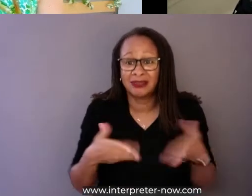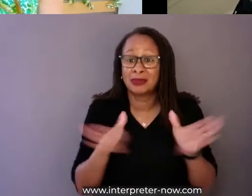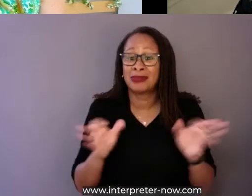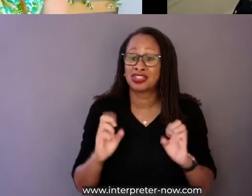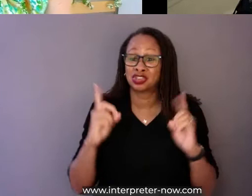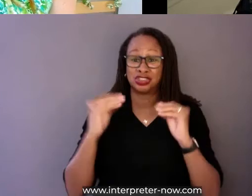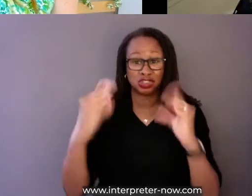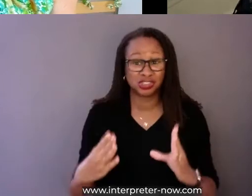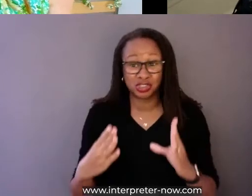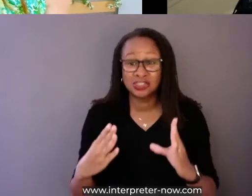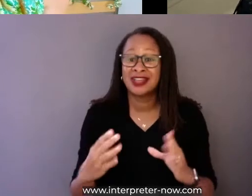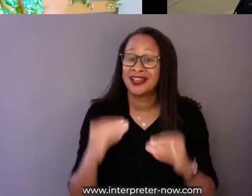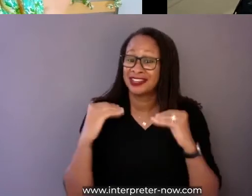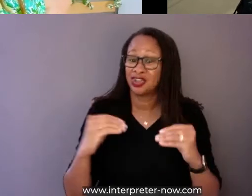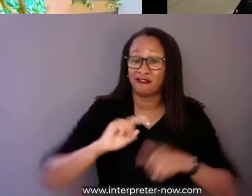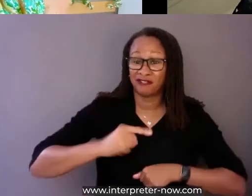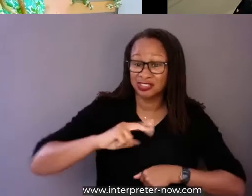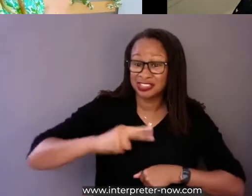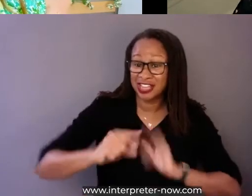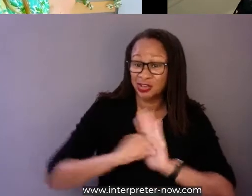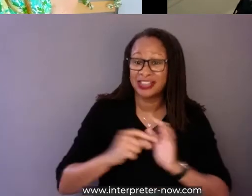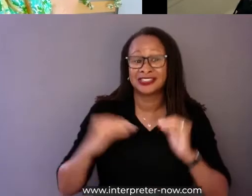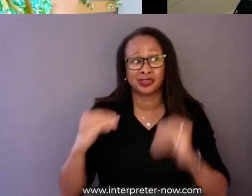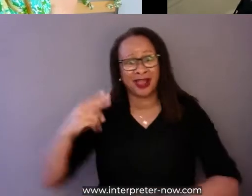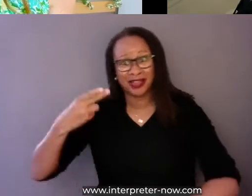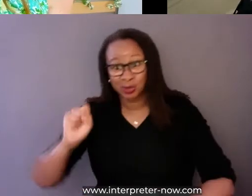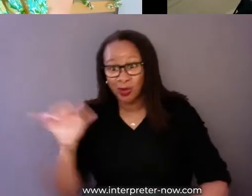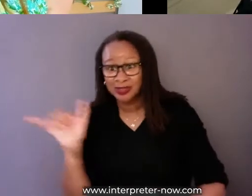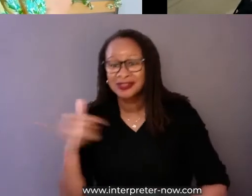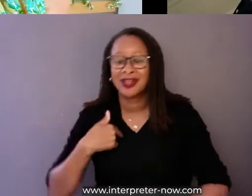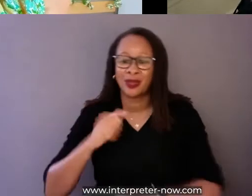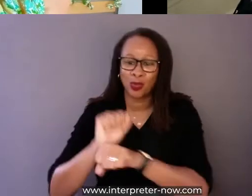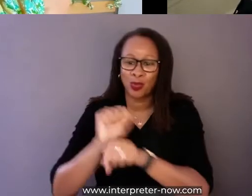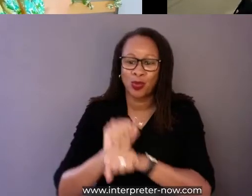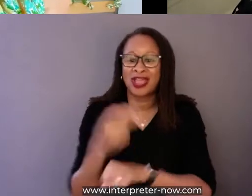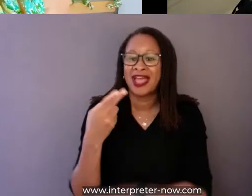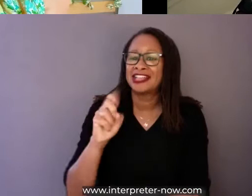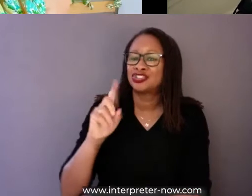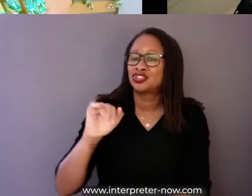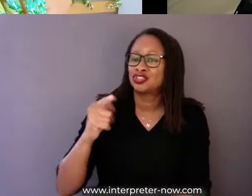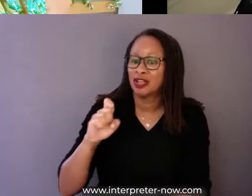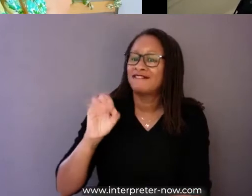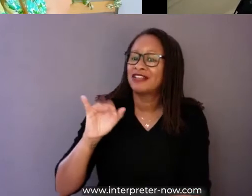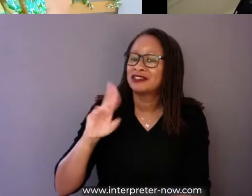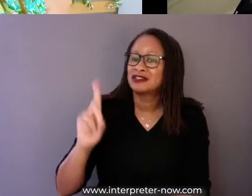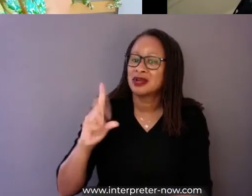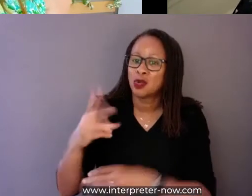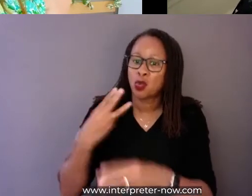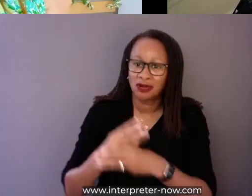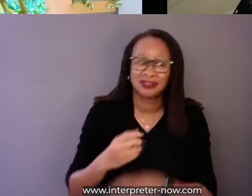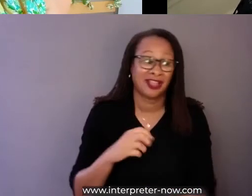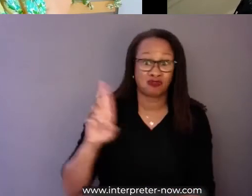education teacher. So I taught first and second grade. I taught high school at one point. I worked in the hedge fund world. I was in real